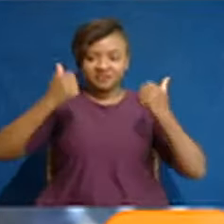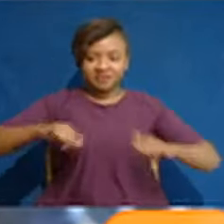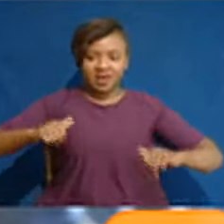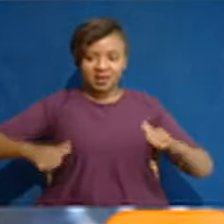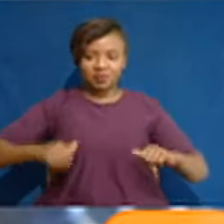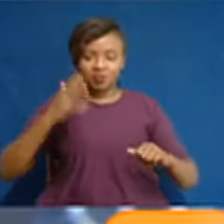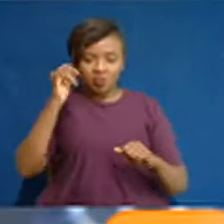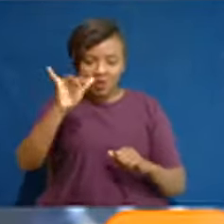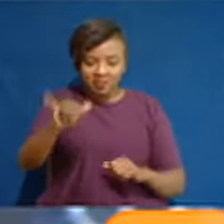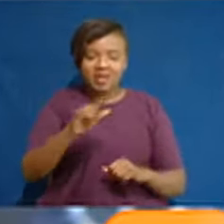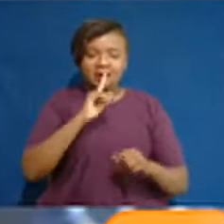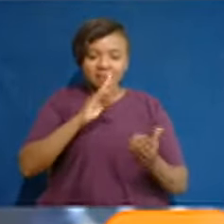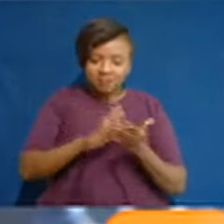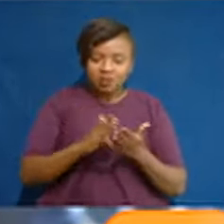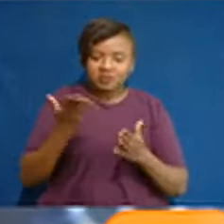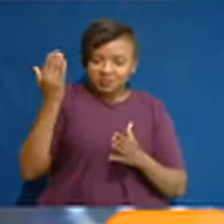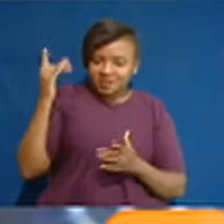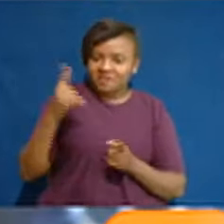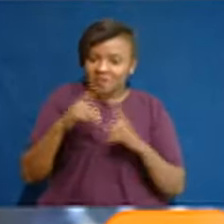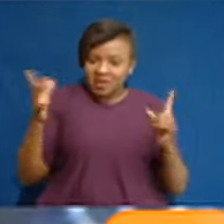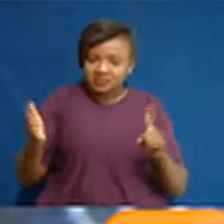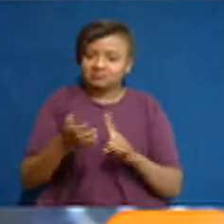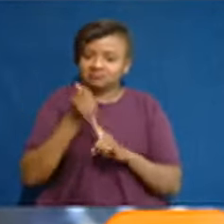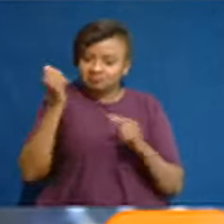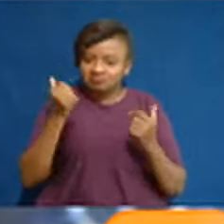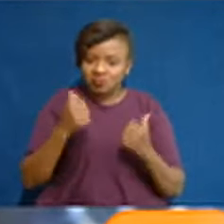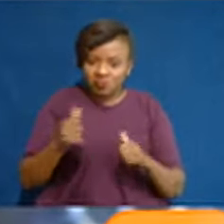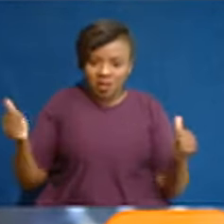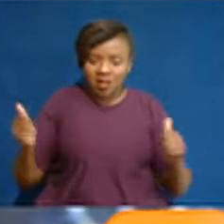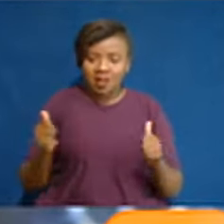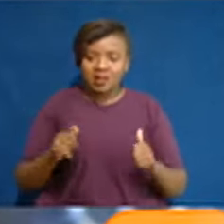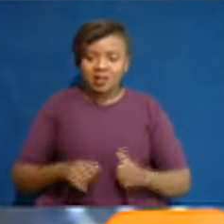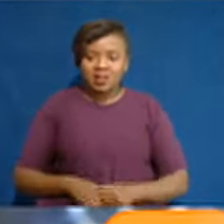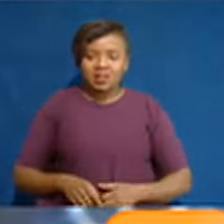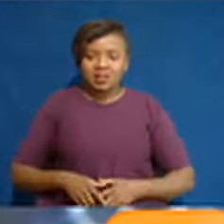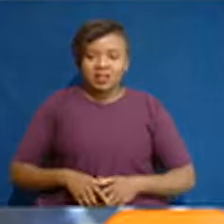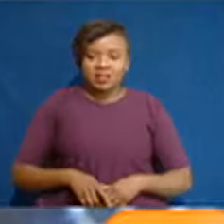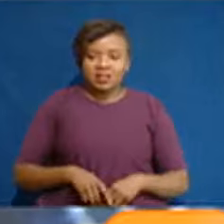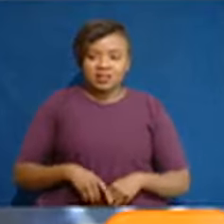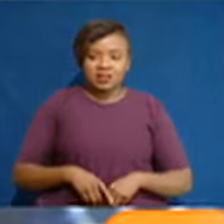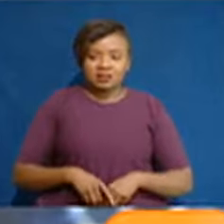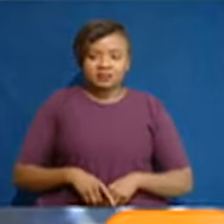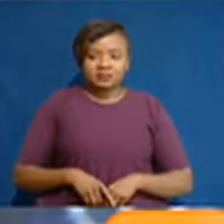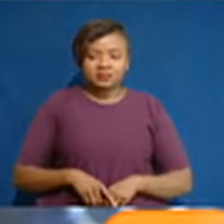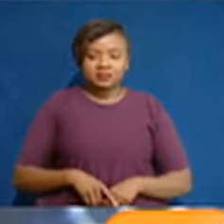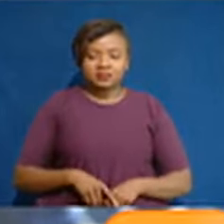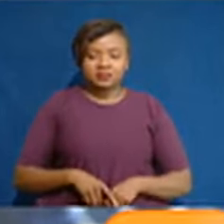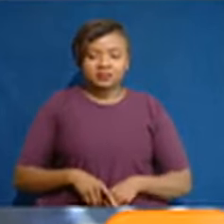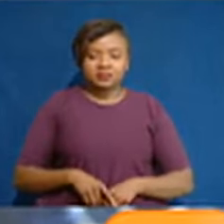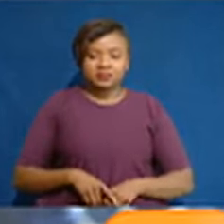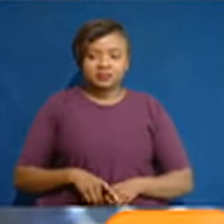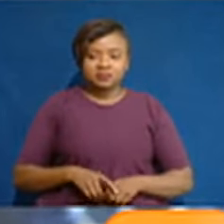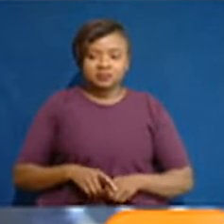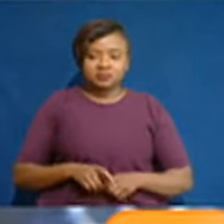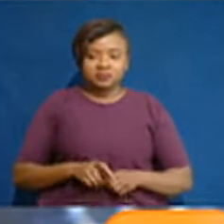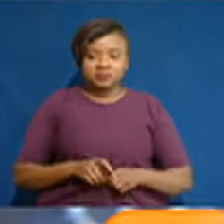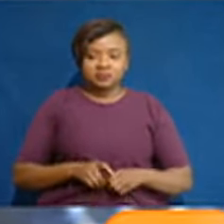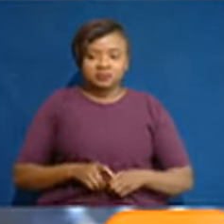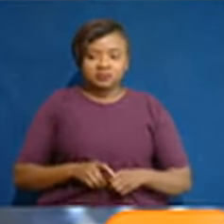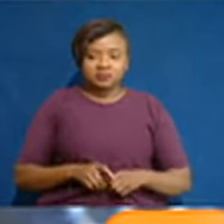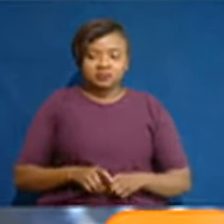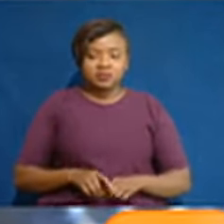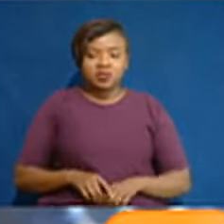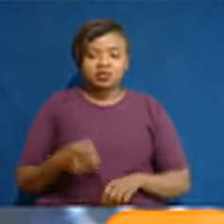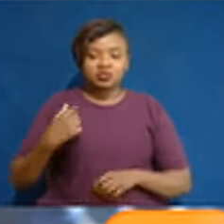was a promise at some point within Jubilee as well. But he commenced it. And we look forward really to, it's not in the past tense, we